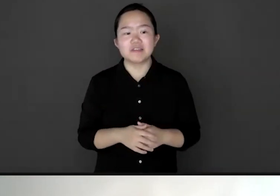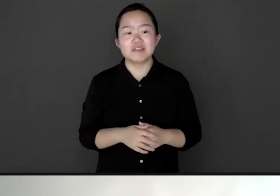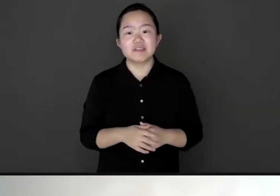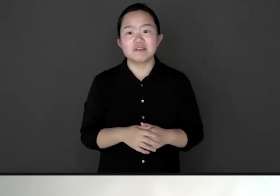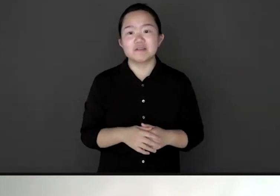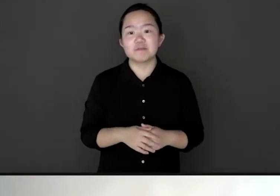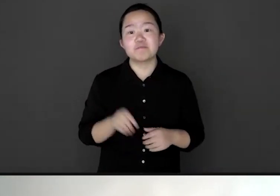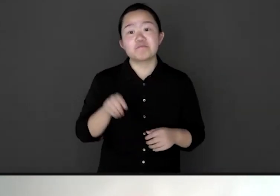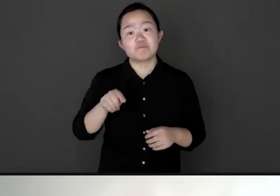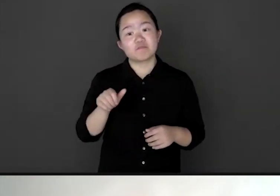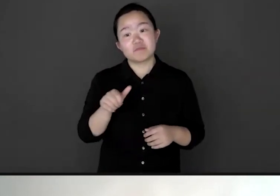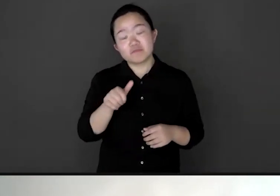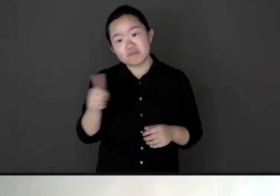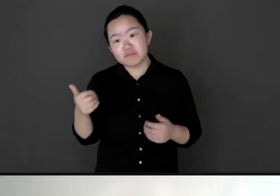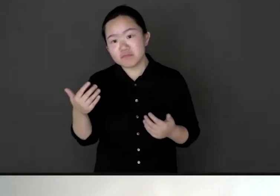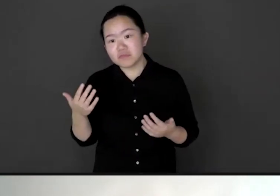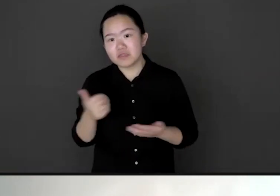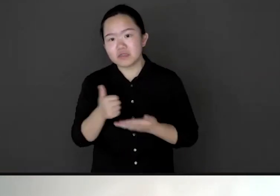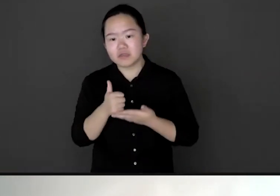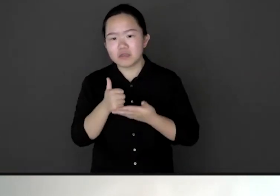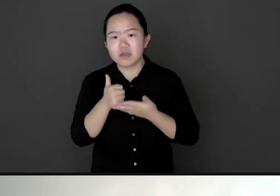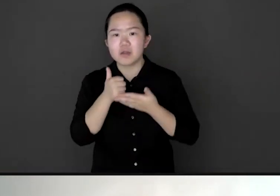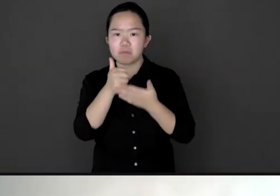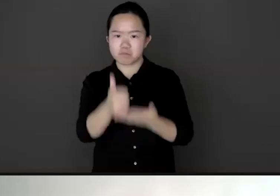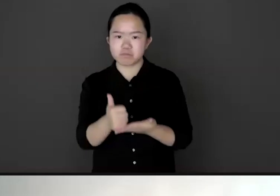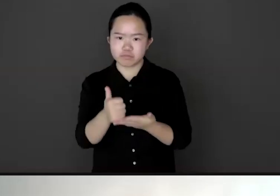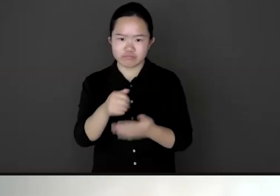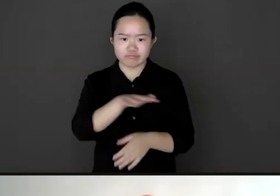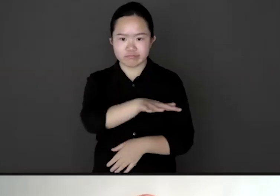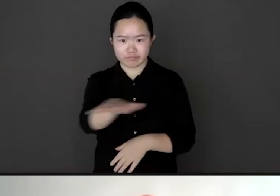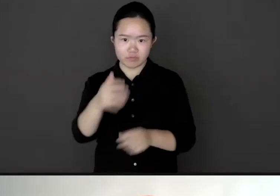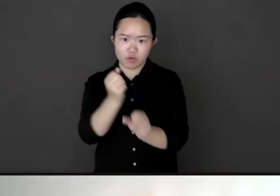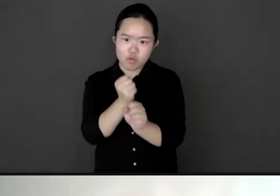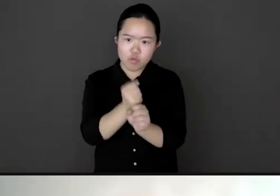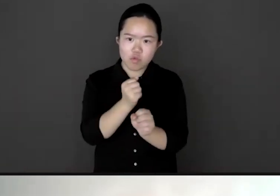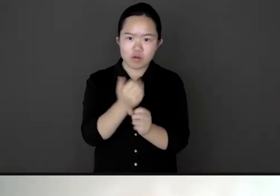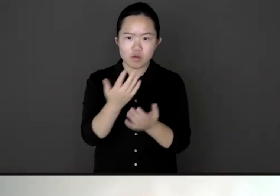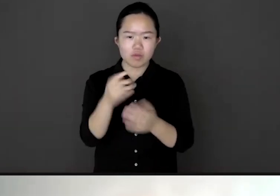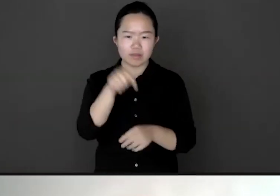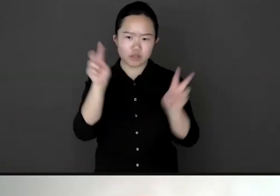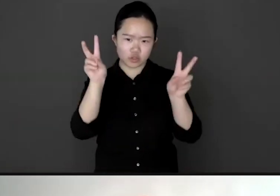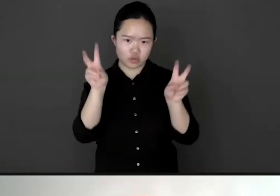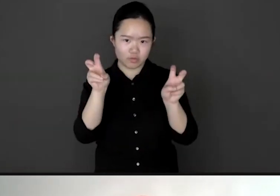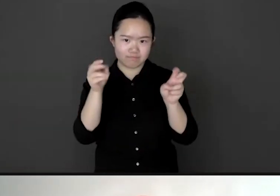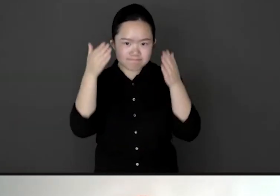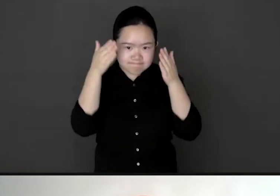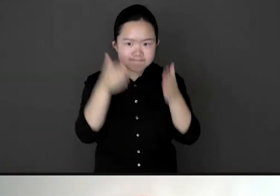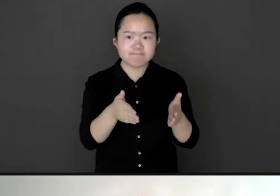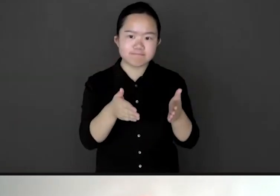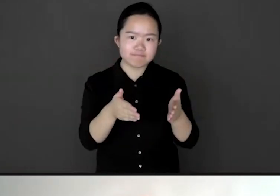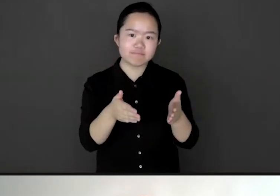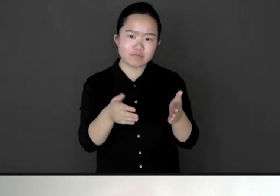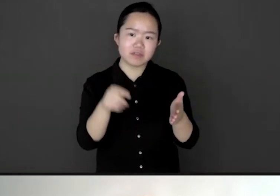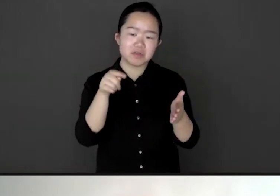this topic and creating more focus on it, so that the rest of the ecosystem that surrounds document creation. Think of the ad agencies in the